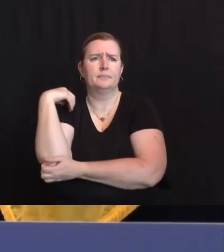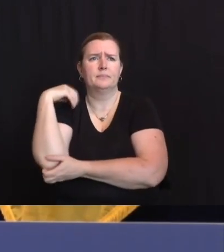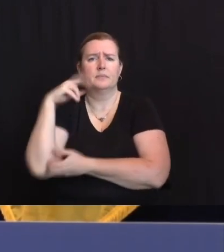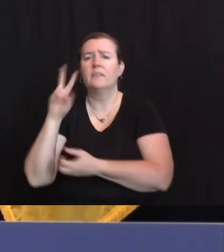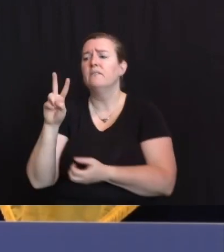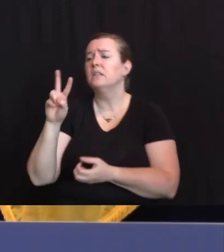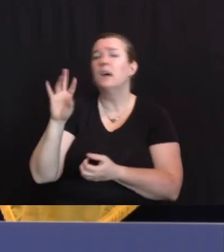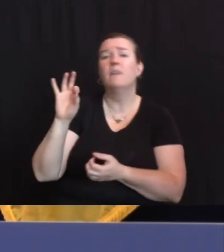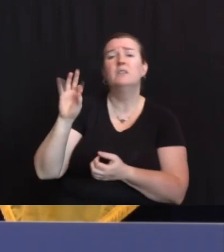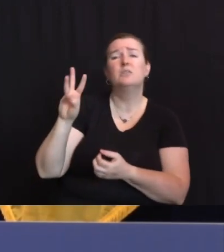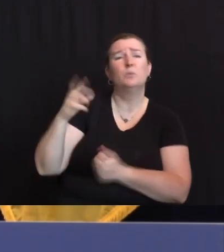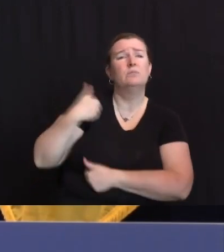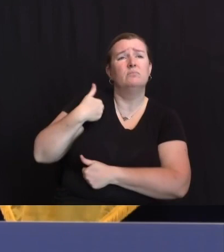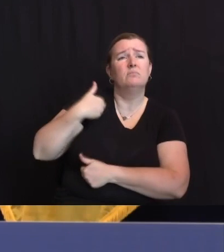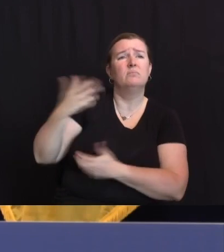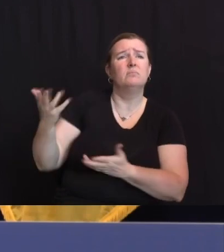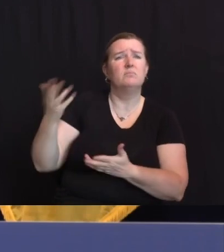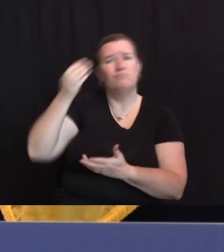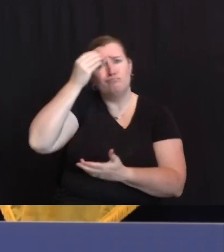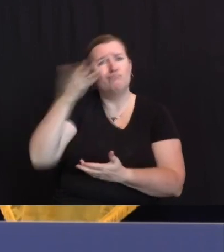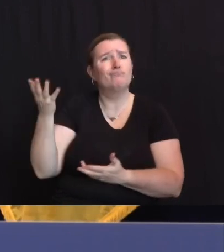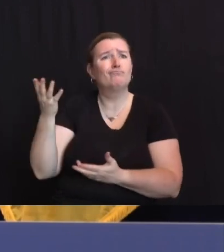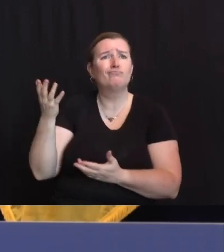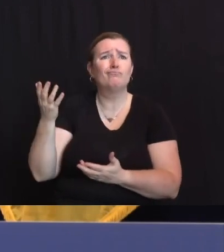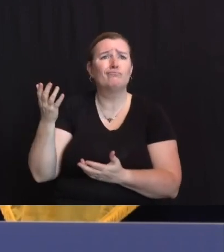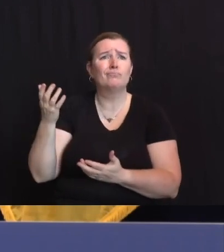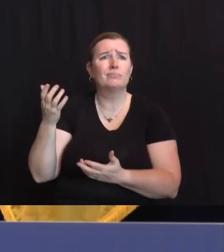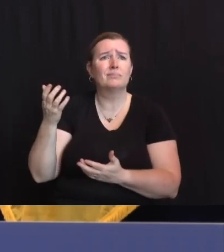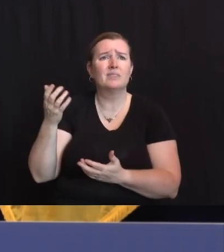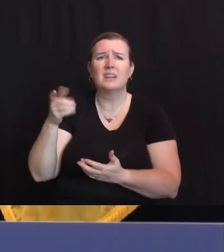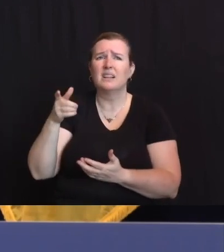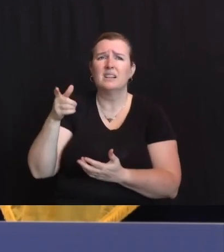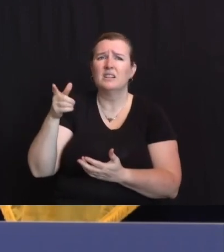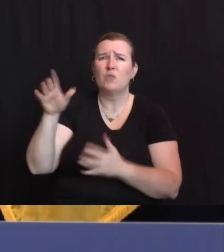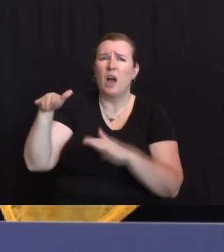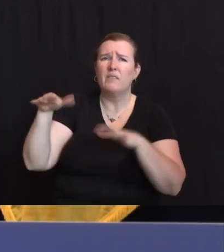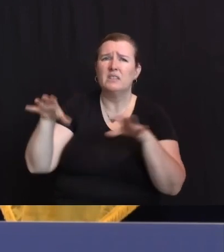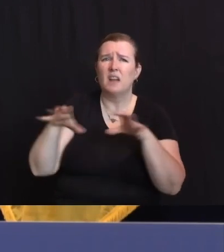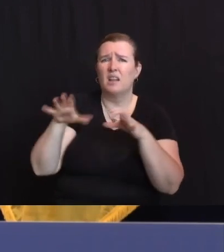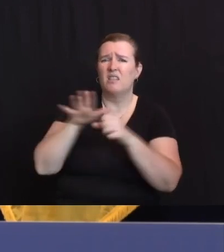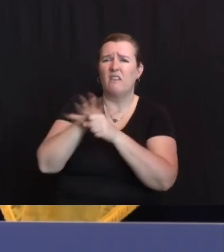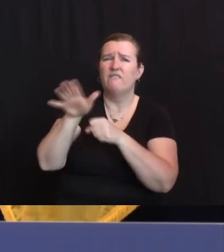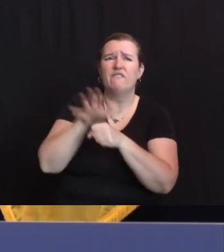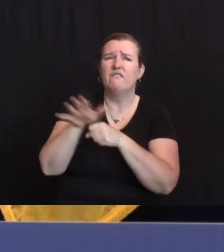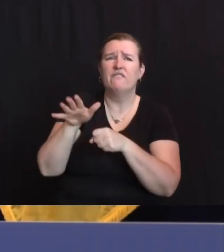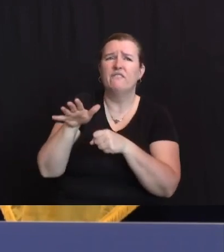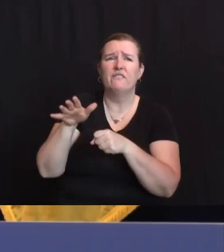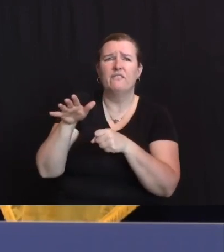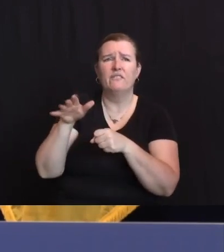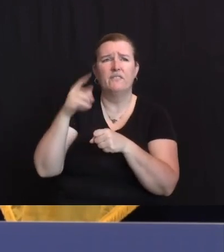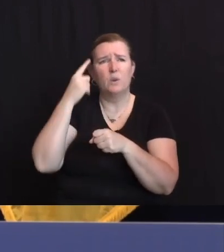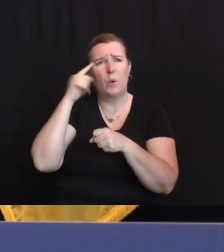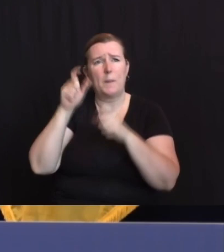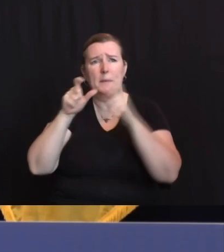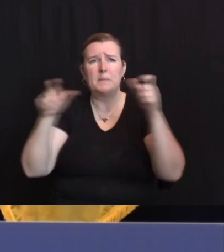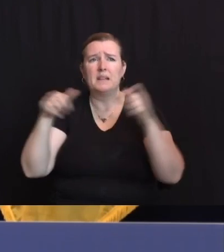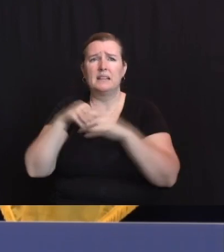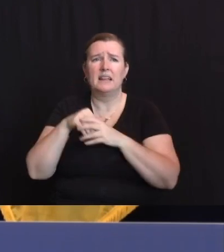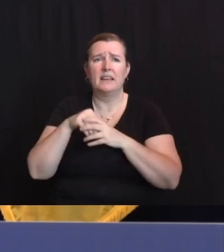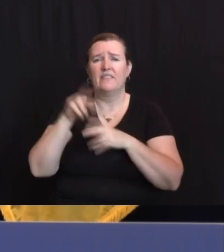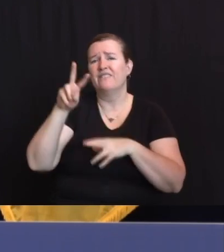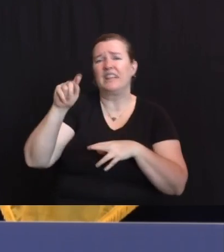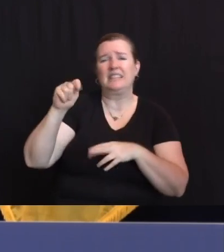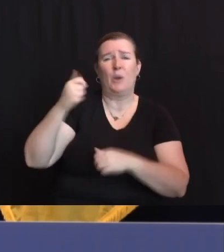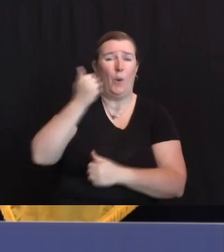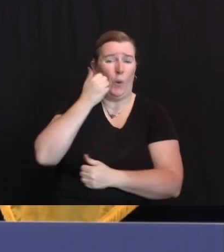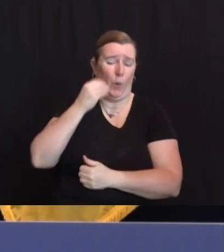to demand accountability for the high death toll and disturbing practices at the home. You've said that there will be a full